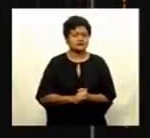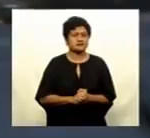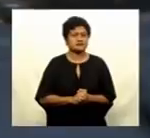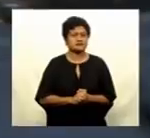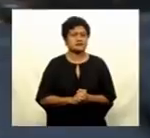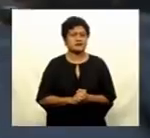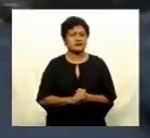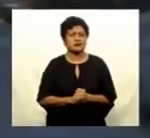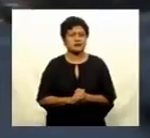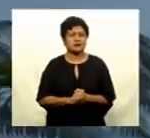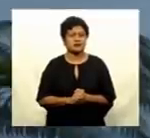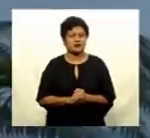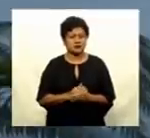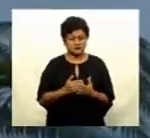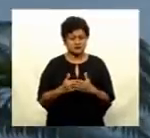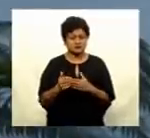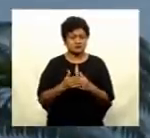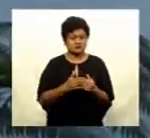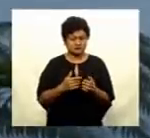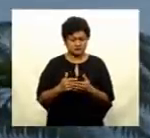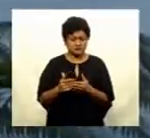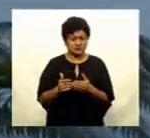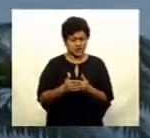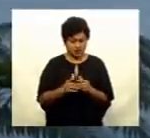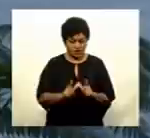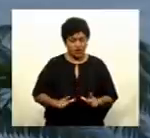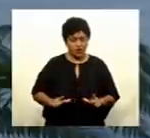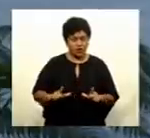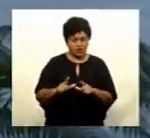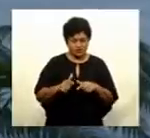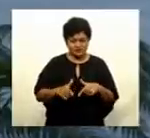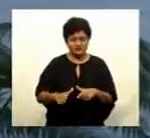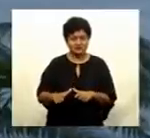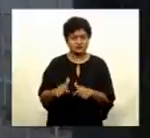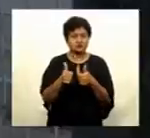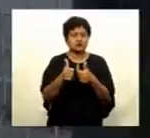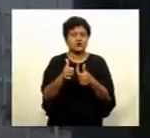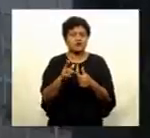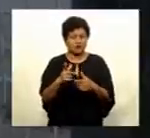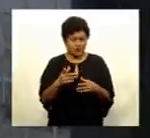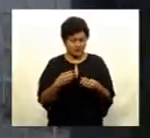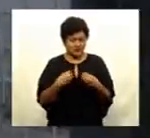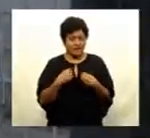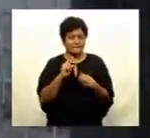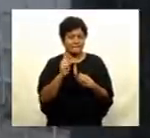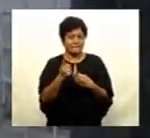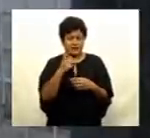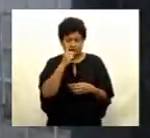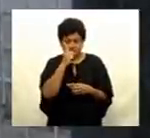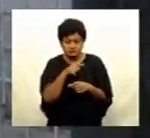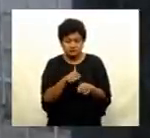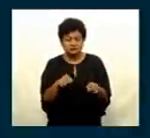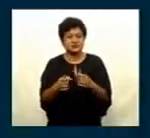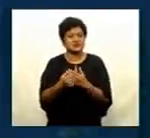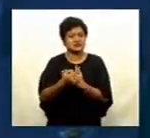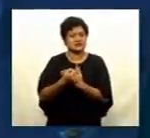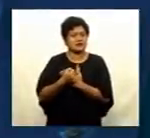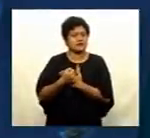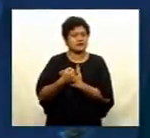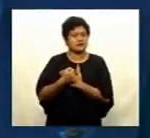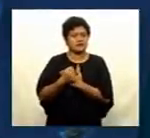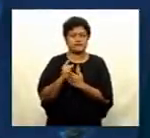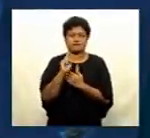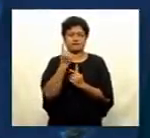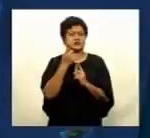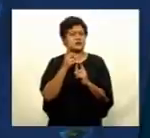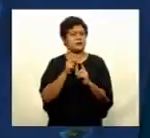reports. Although domestic traveling is good for business, people's safety is a priority for ground shipping. Discouraging